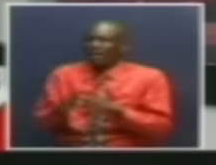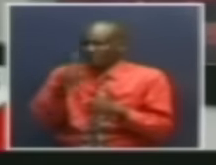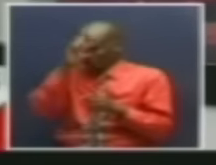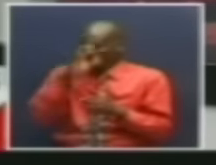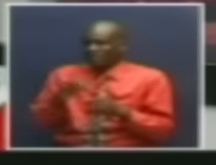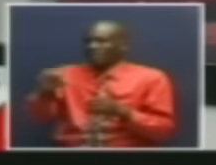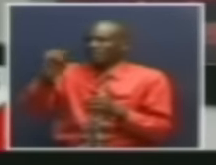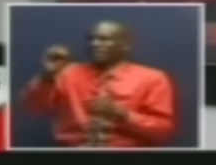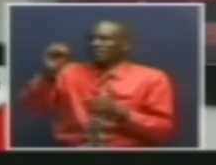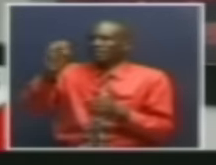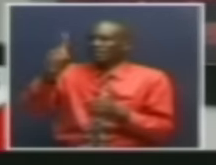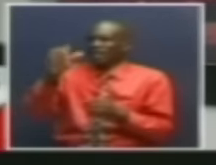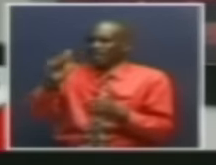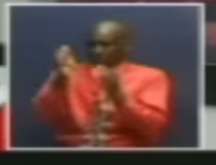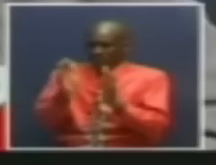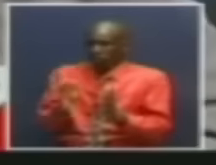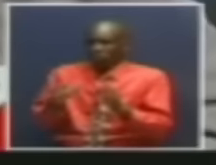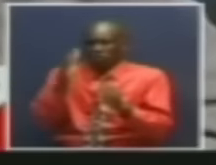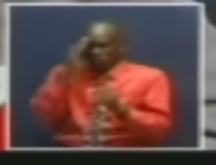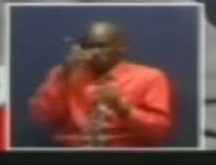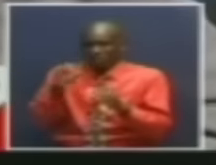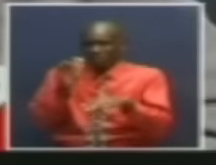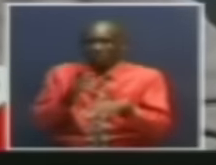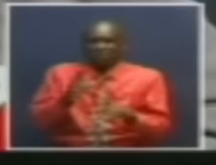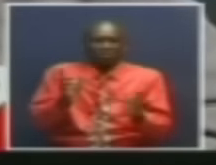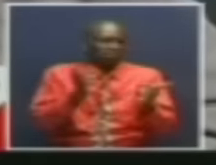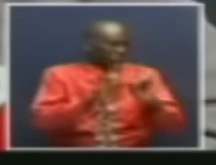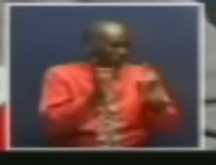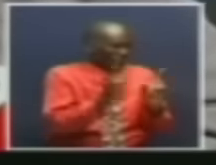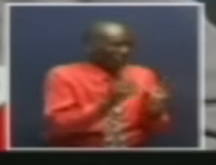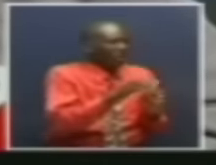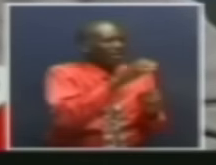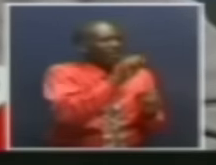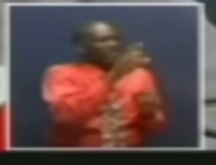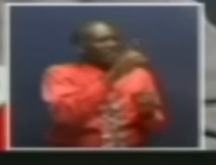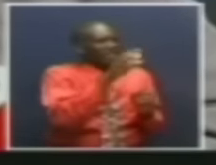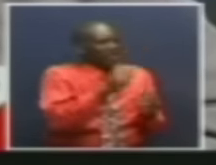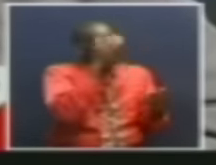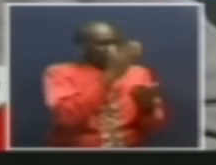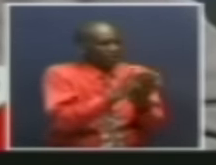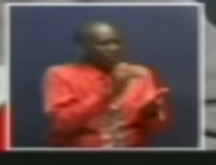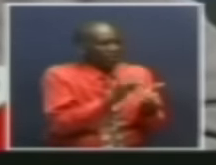SDA, do you think this will come in the way? I don't think so. I think SDA, the fact